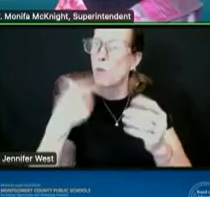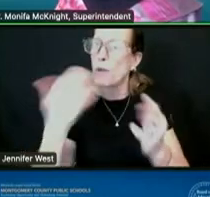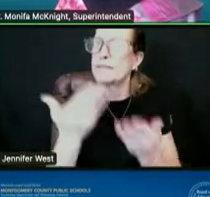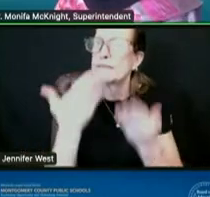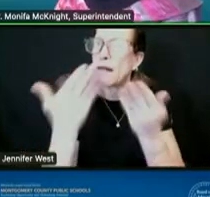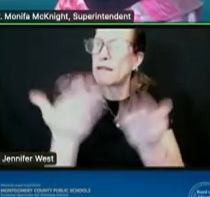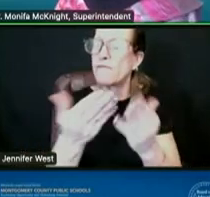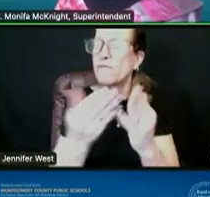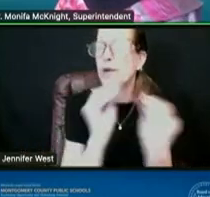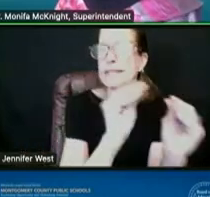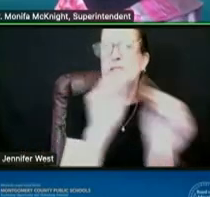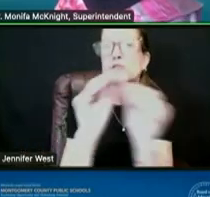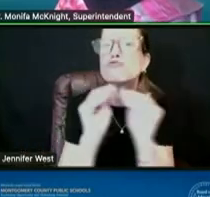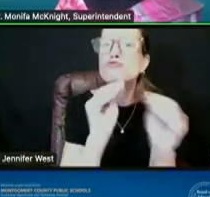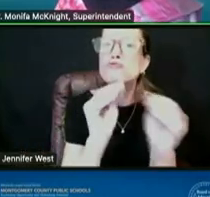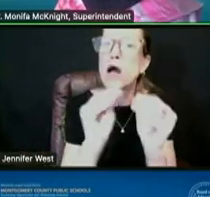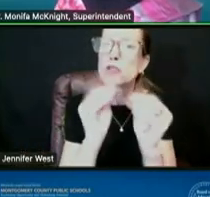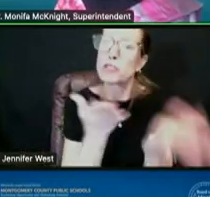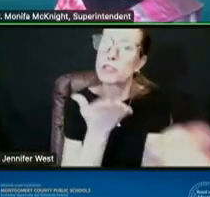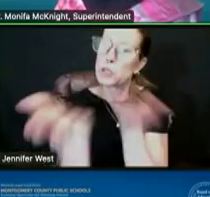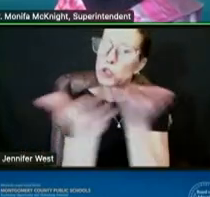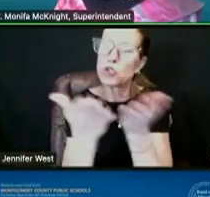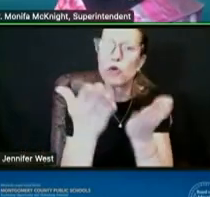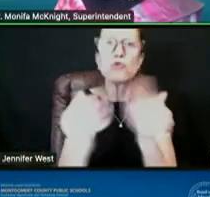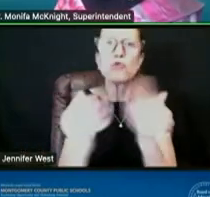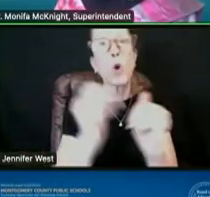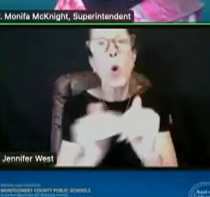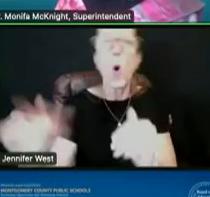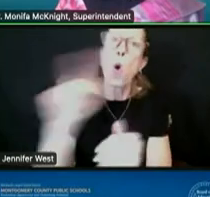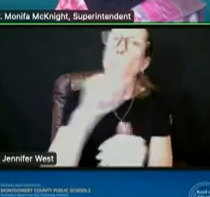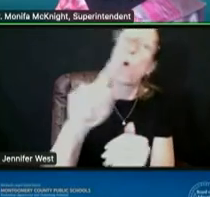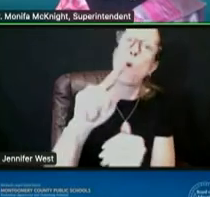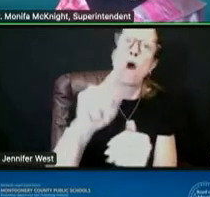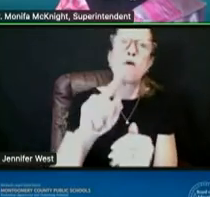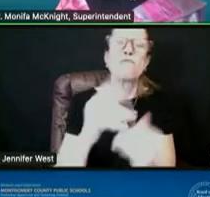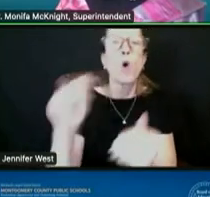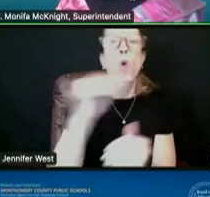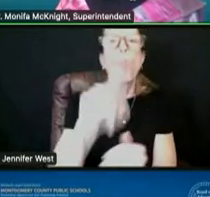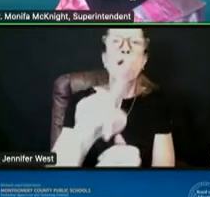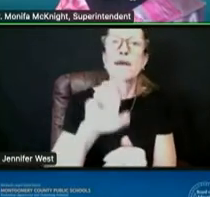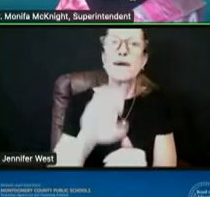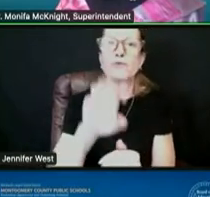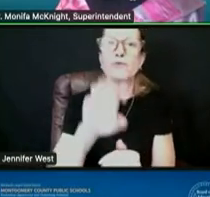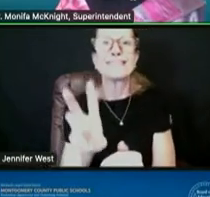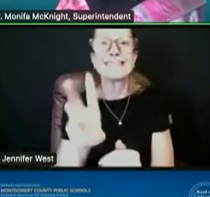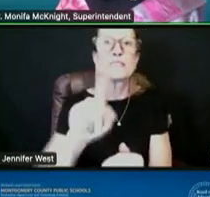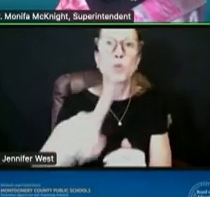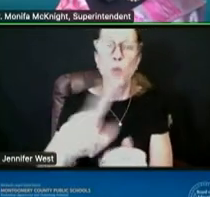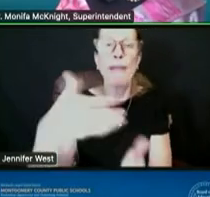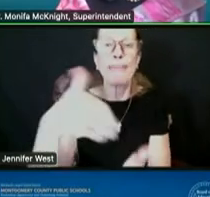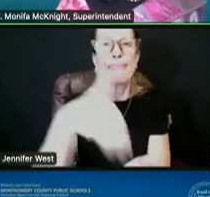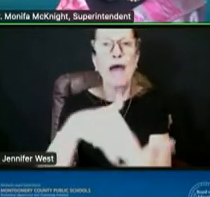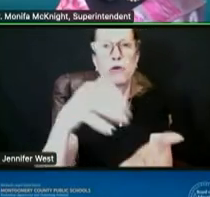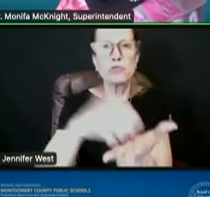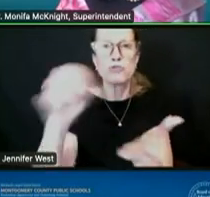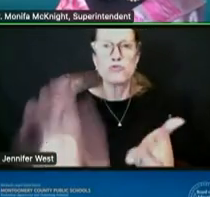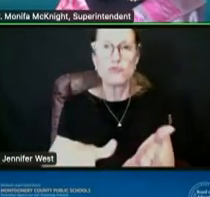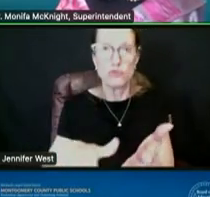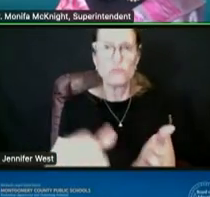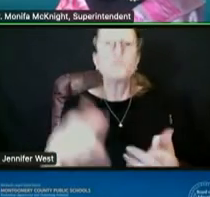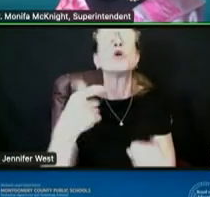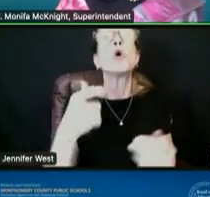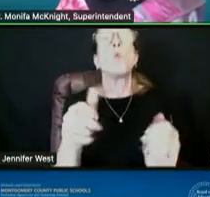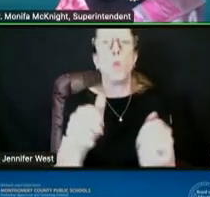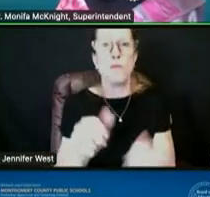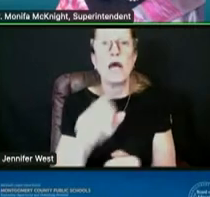services to over 161,000 students in our system and across 210 schools. So